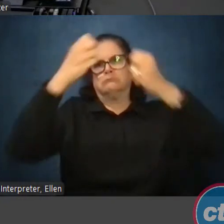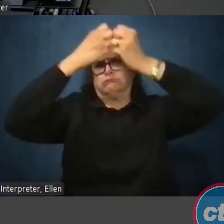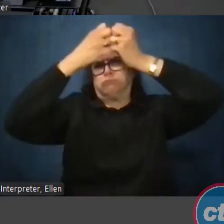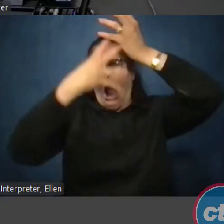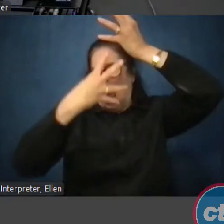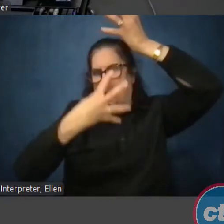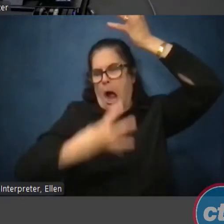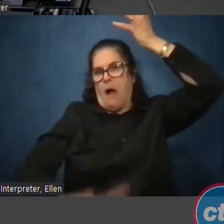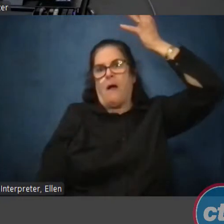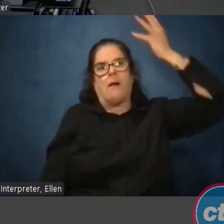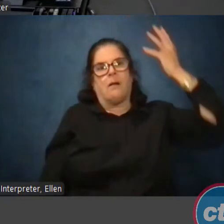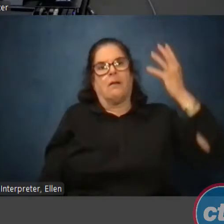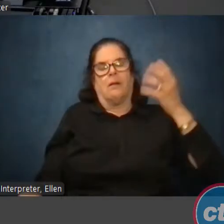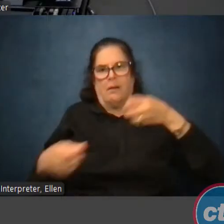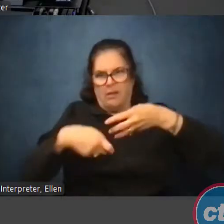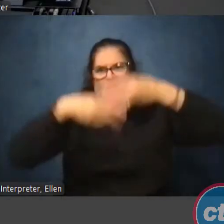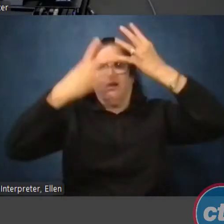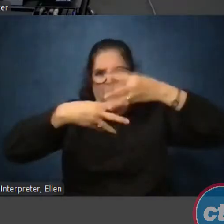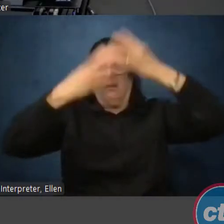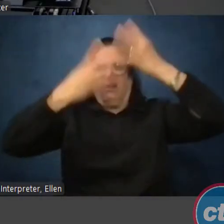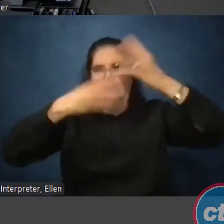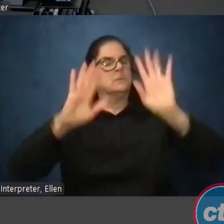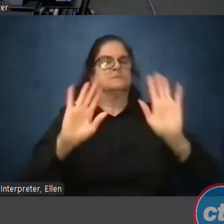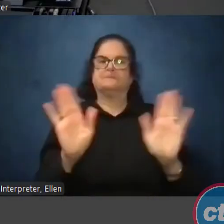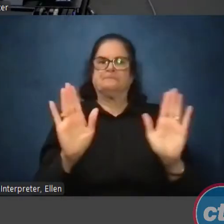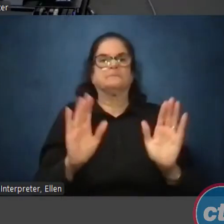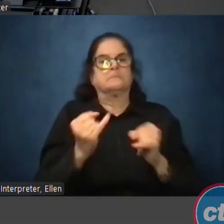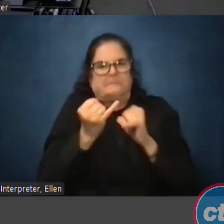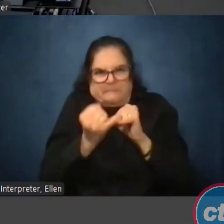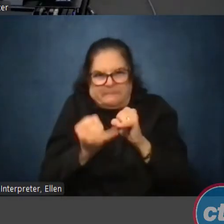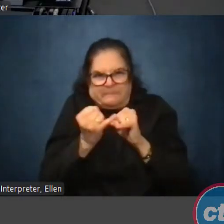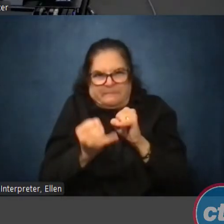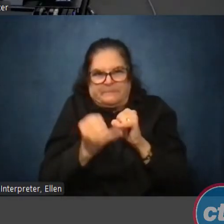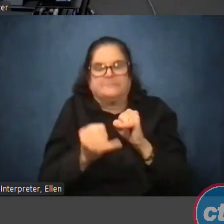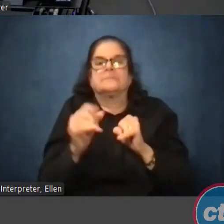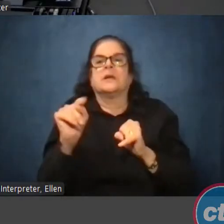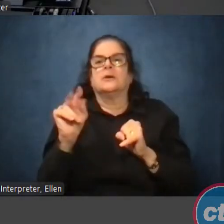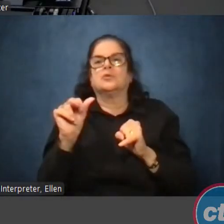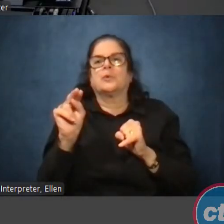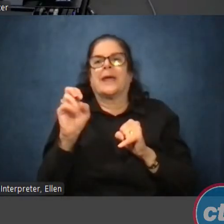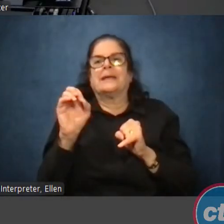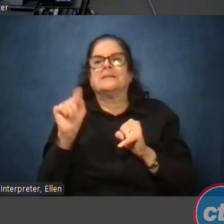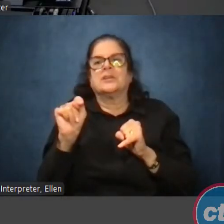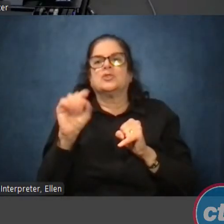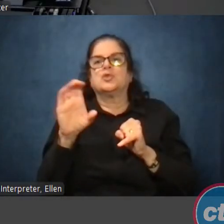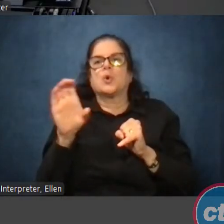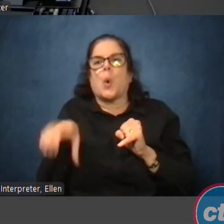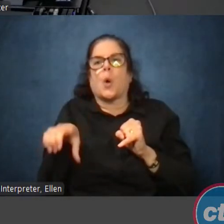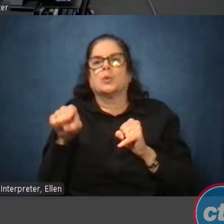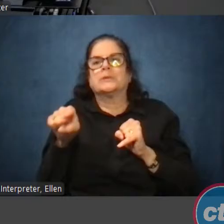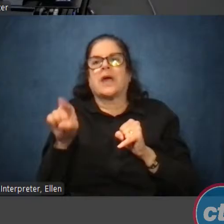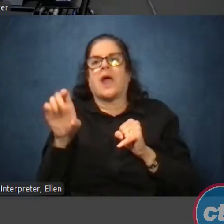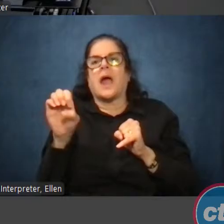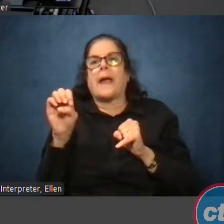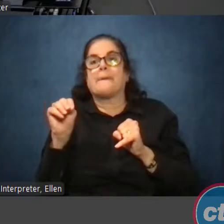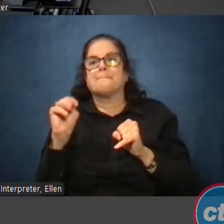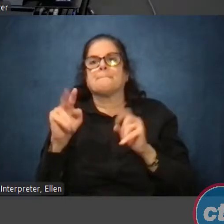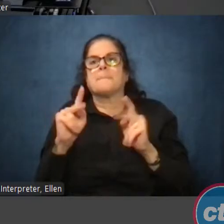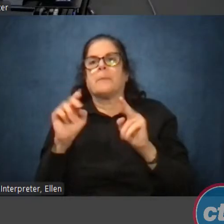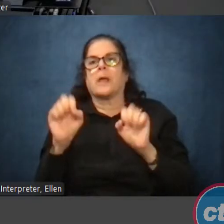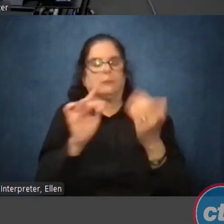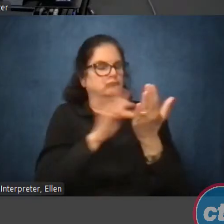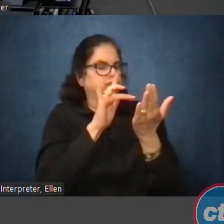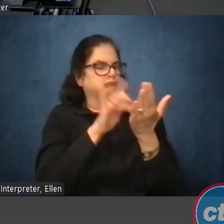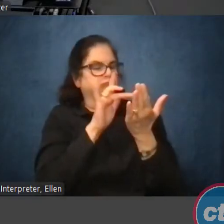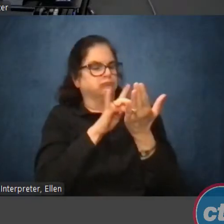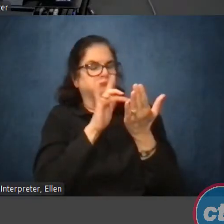it takes a long time to cycle through all of them. Then on the very bottom, you've got transitchicago.com, just as a reminder that people can always go there,